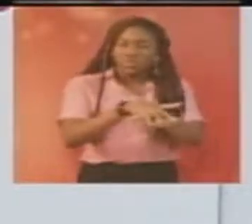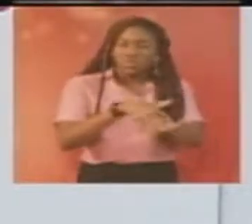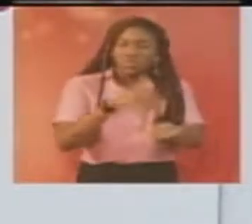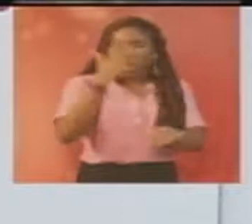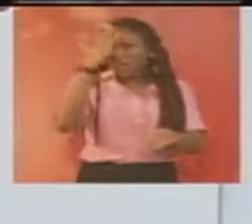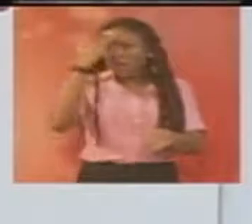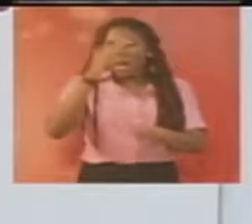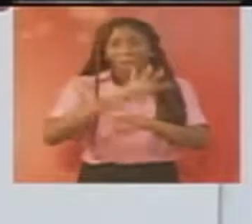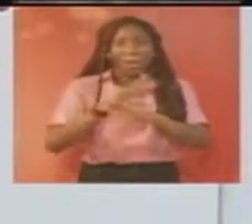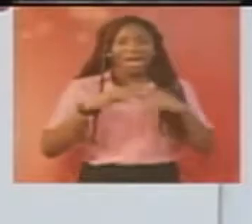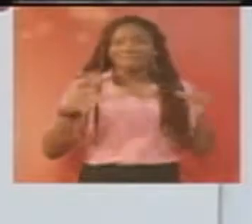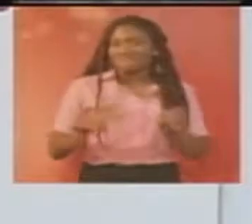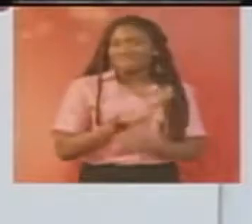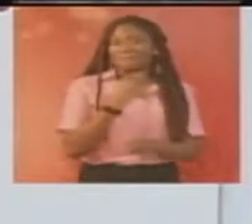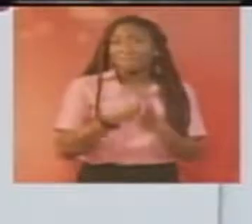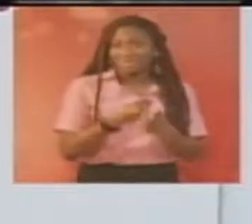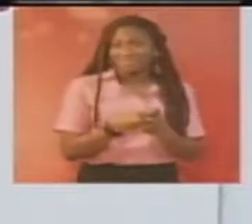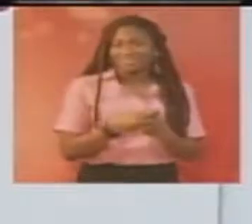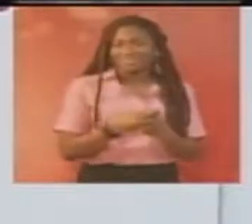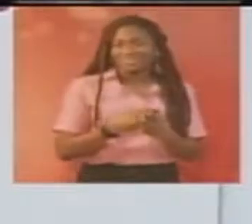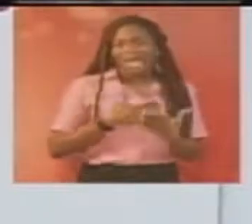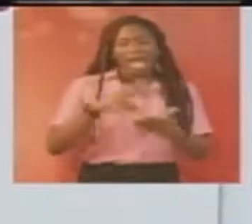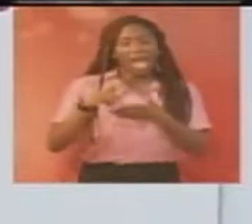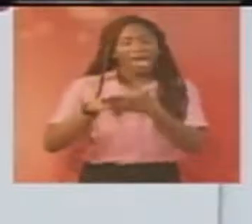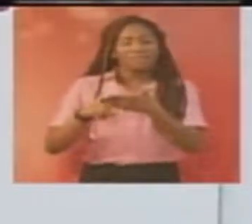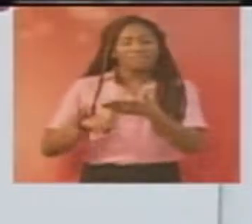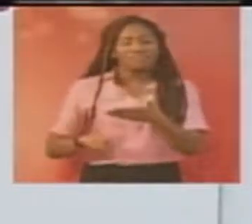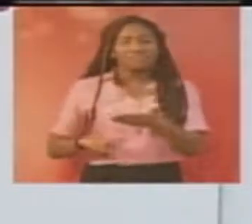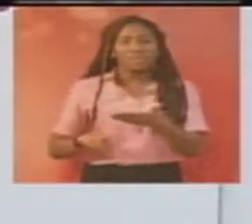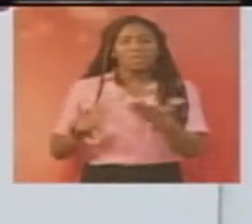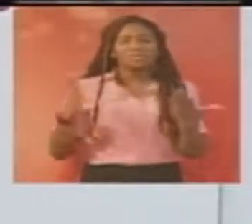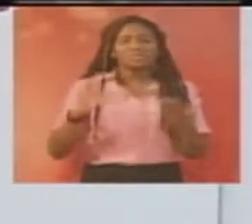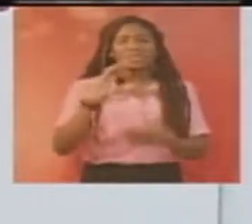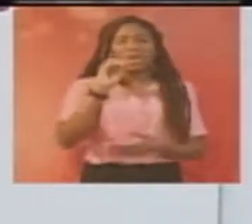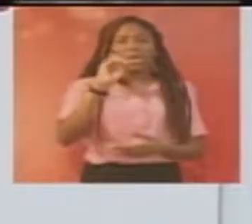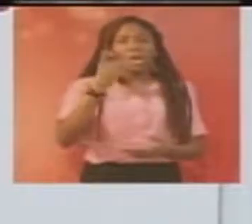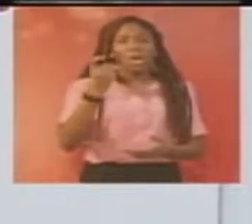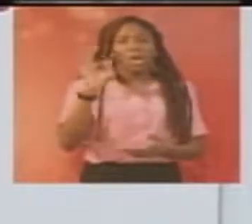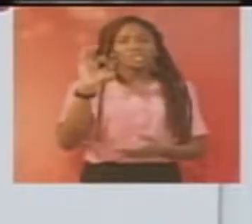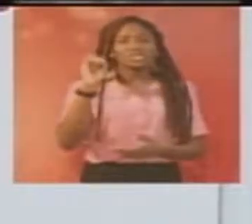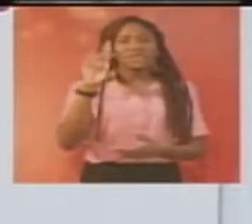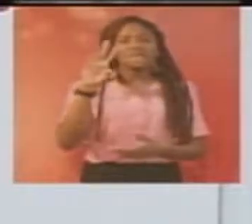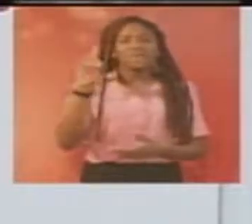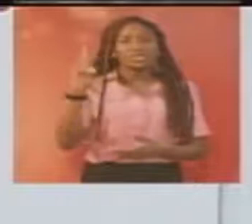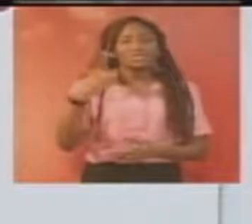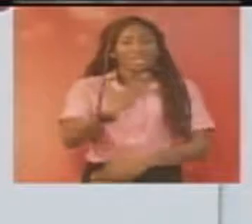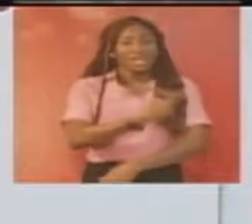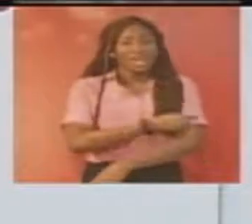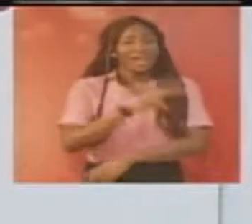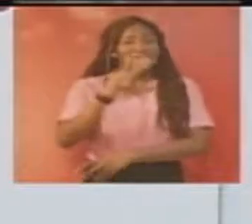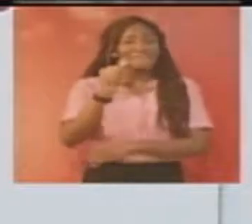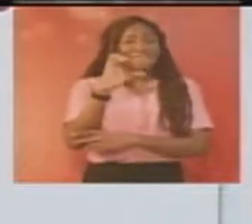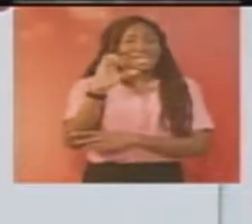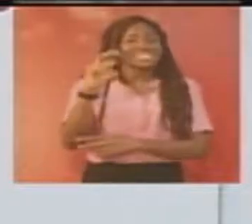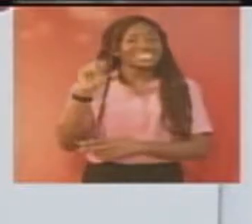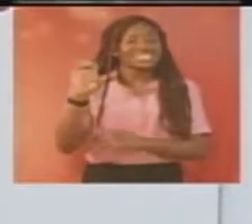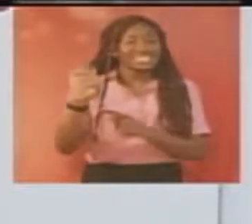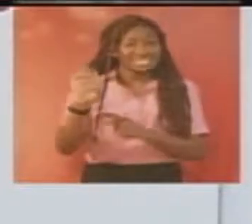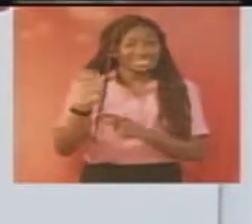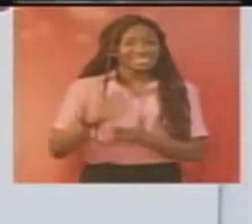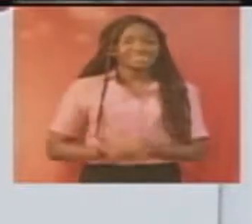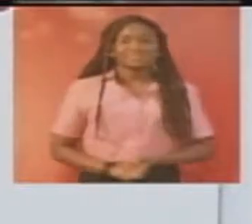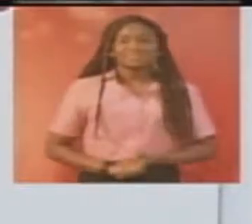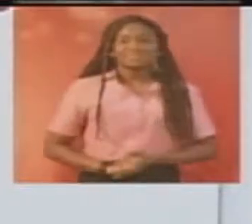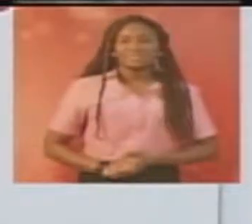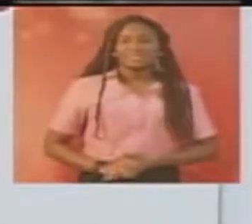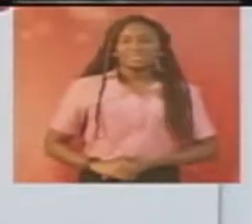do. I read an article where the Oxford vaccine, the vaccine was being the vaccine for the